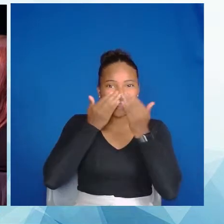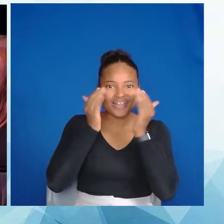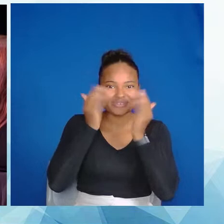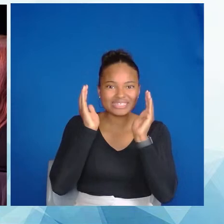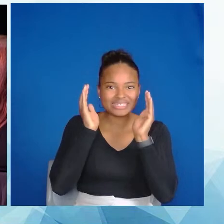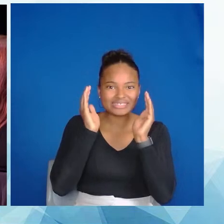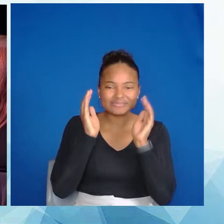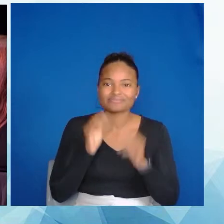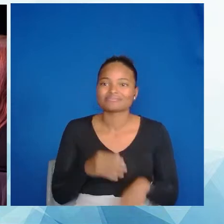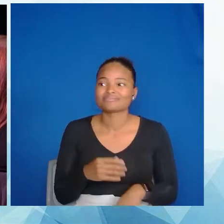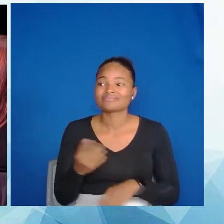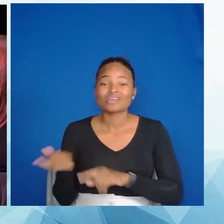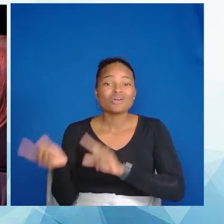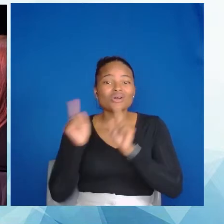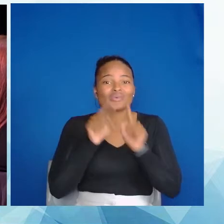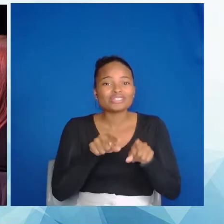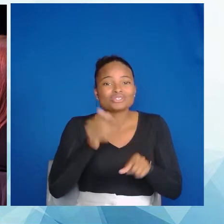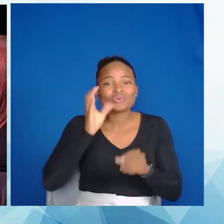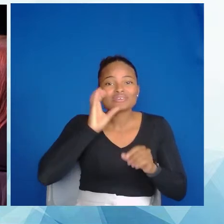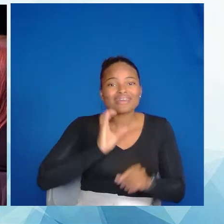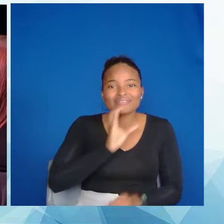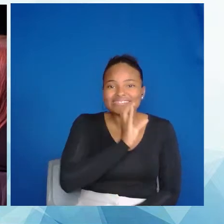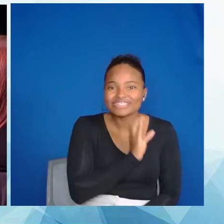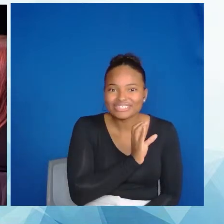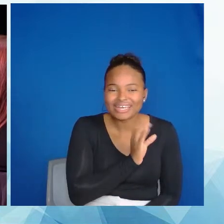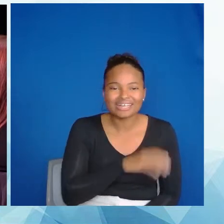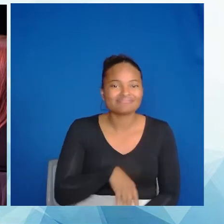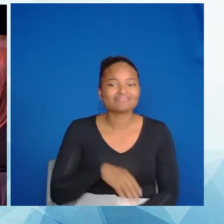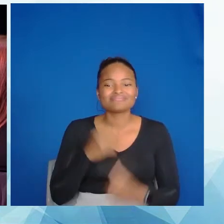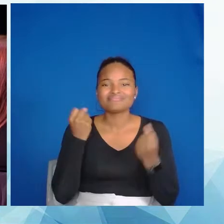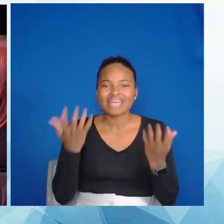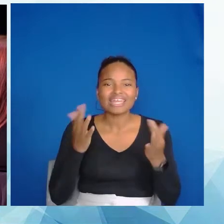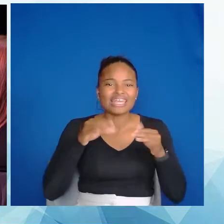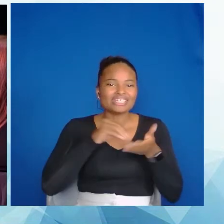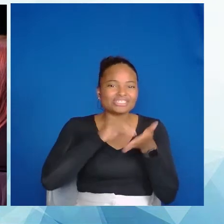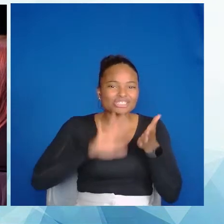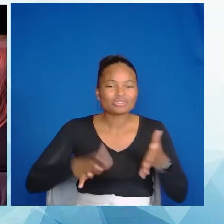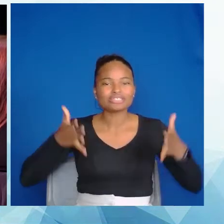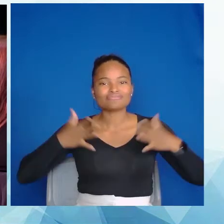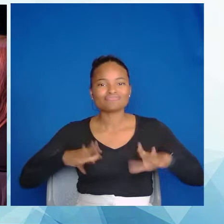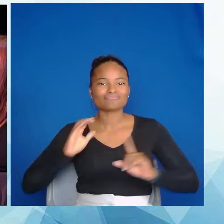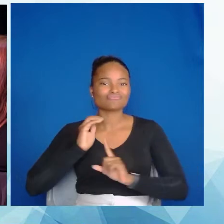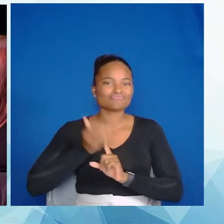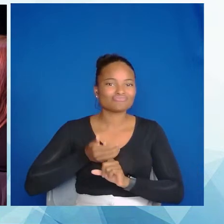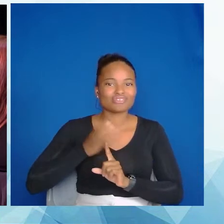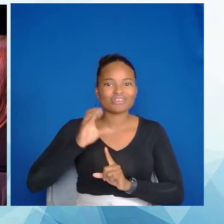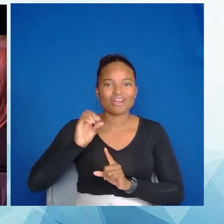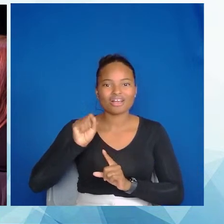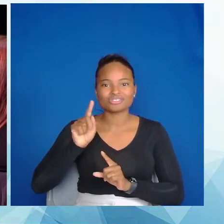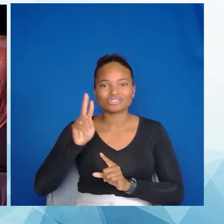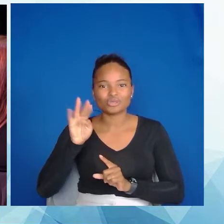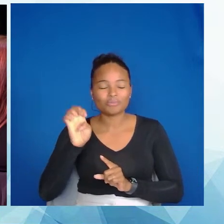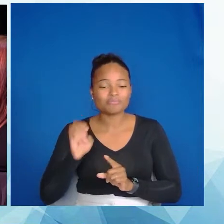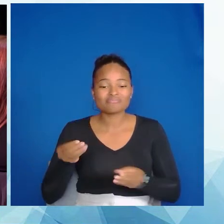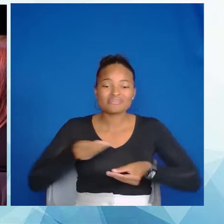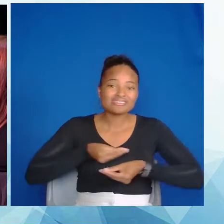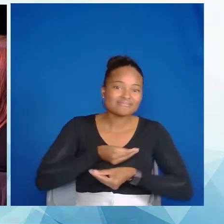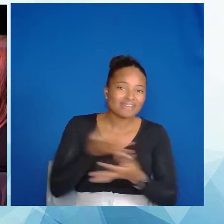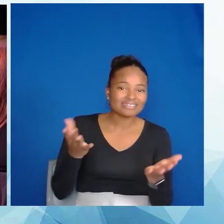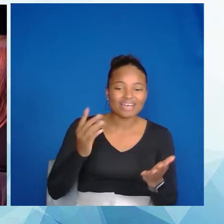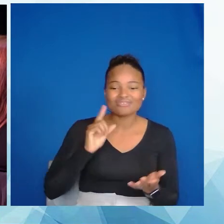We brought them to the cafeteria. All of our students had costumes on, and so they were passing out candy